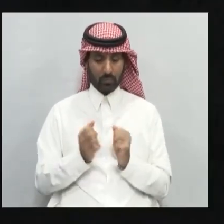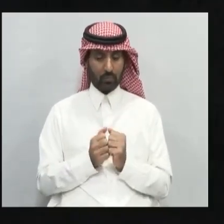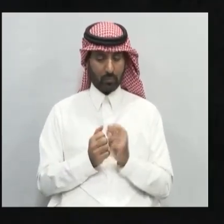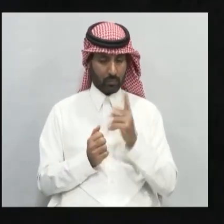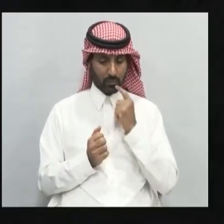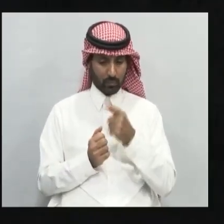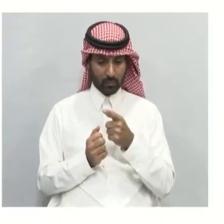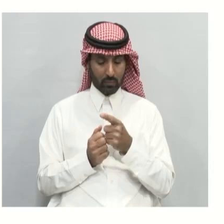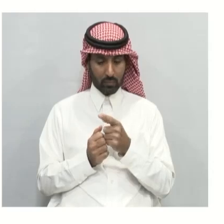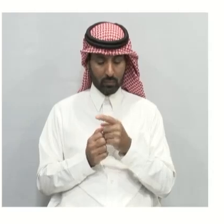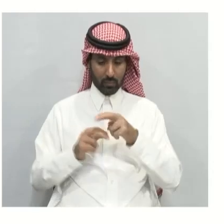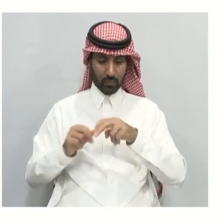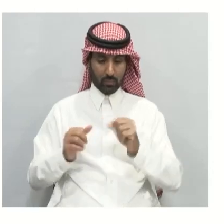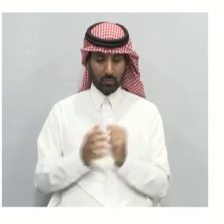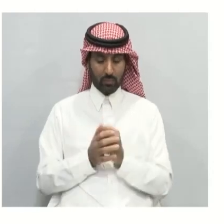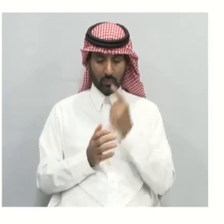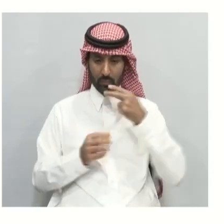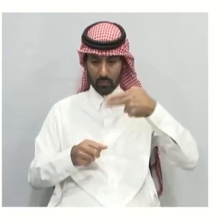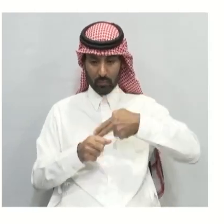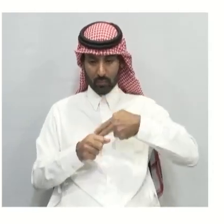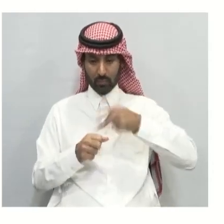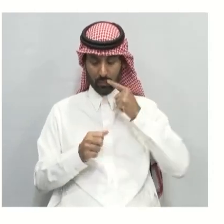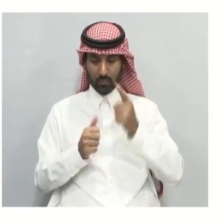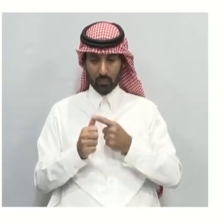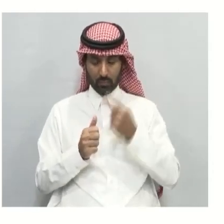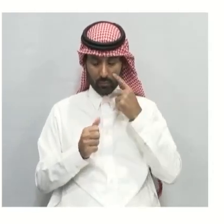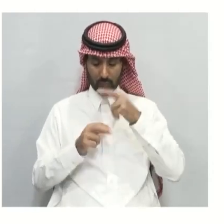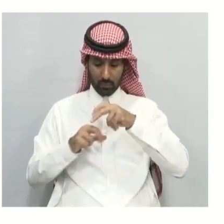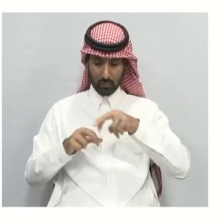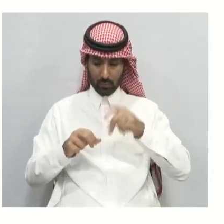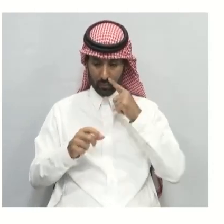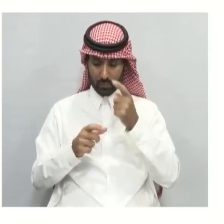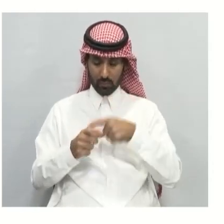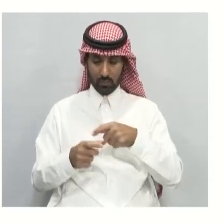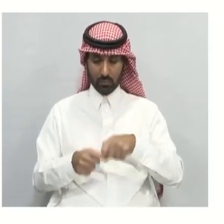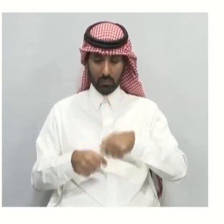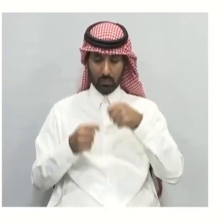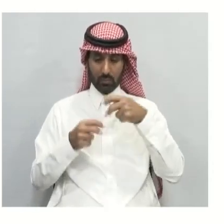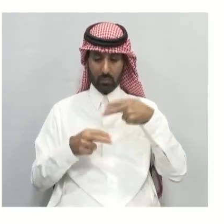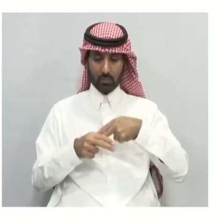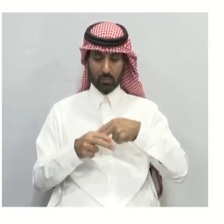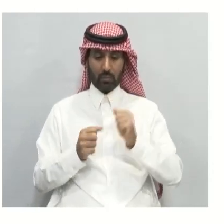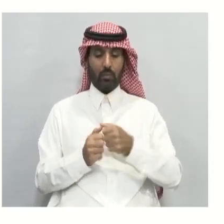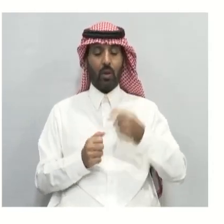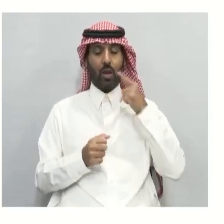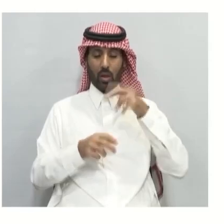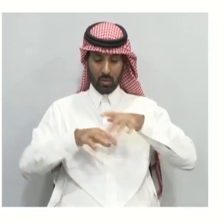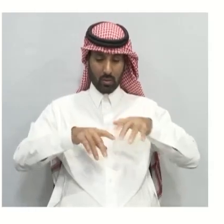can relate it to oil, the first oil well. IBM,